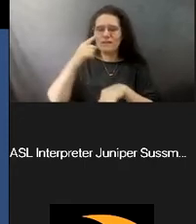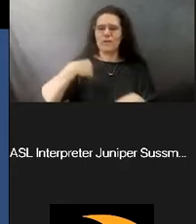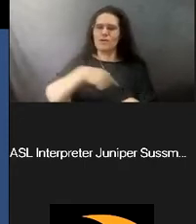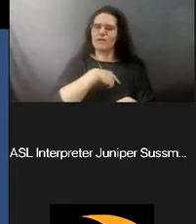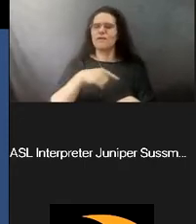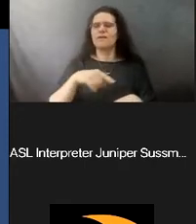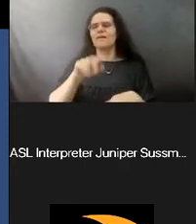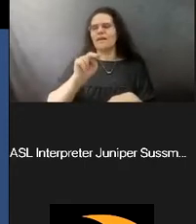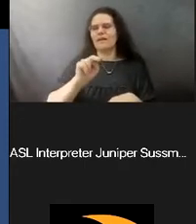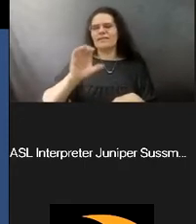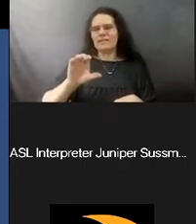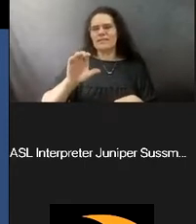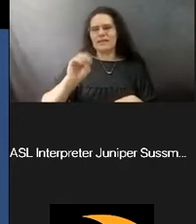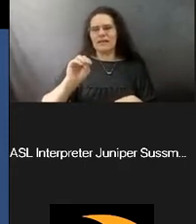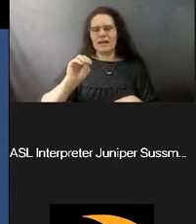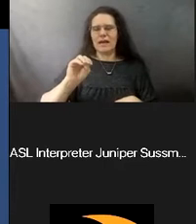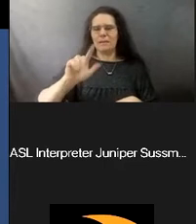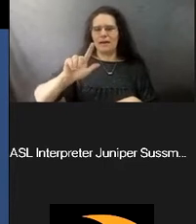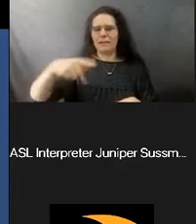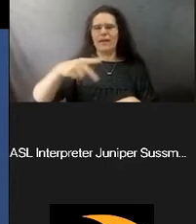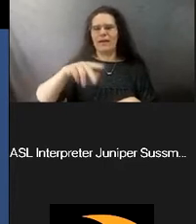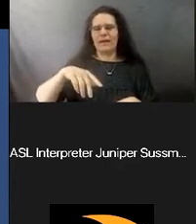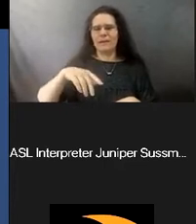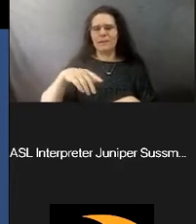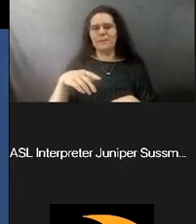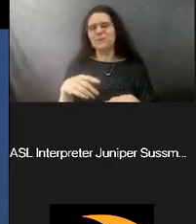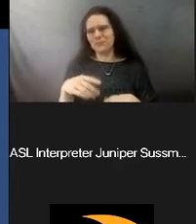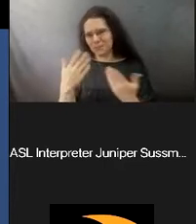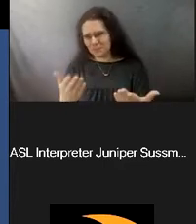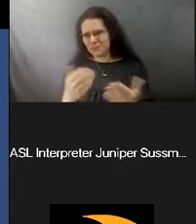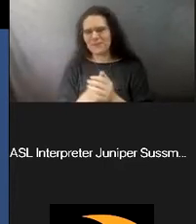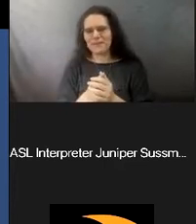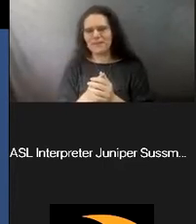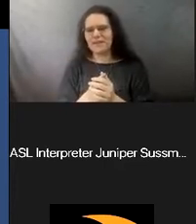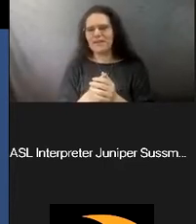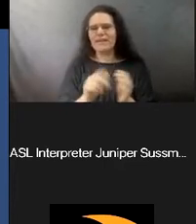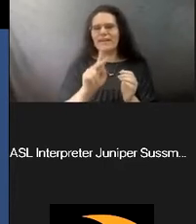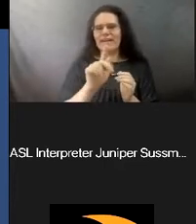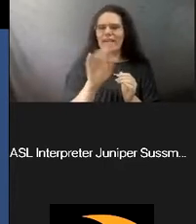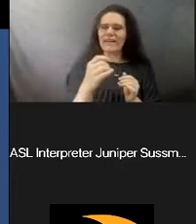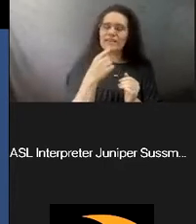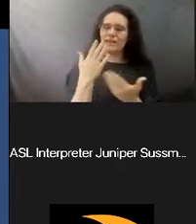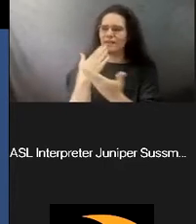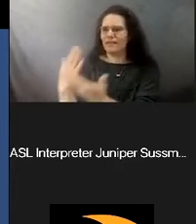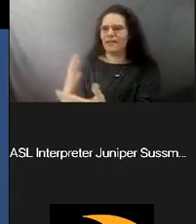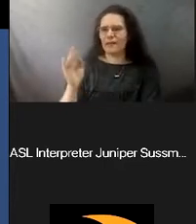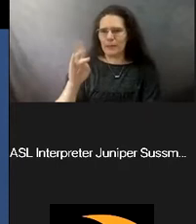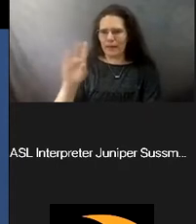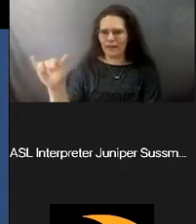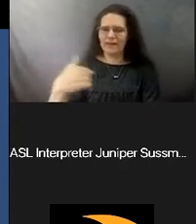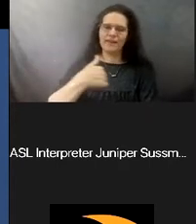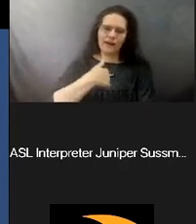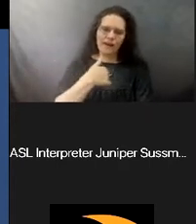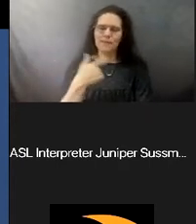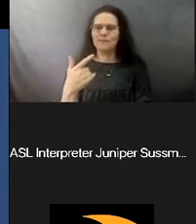Thank you, Bethany. As Bethany said, I'm Katie Hathaway. I'm serving as the moderator and a speaker for today's webinar. I